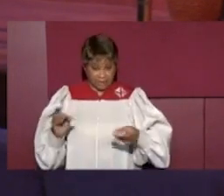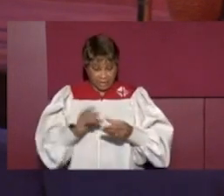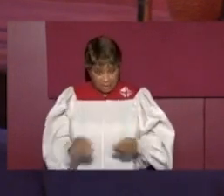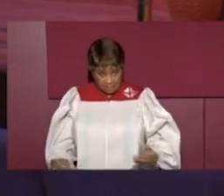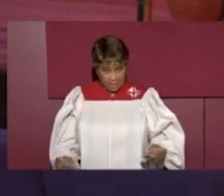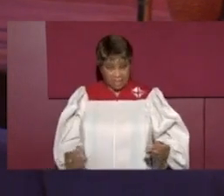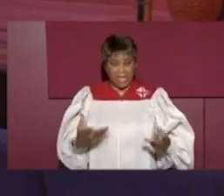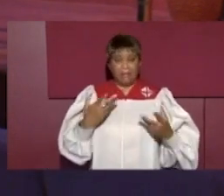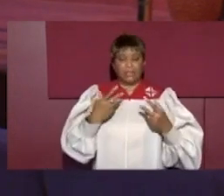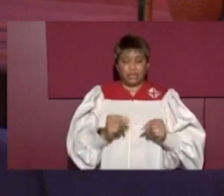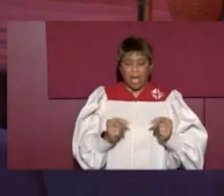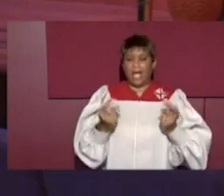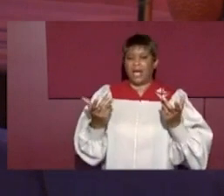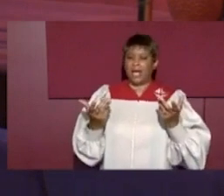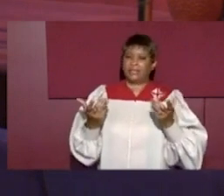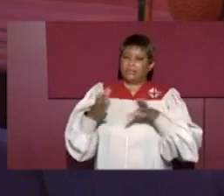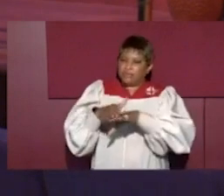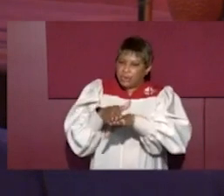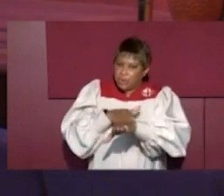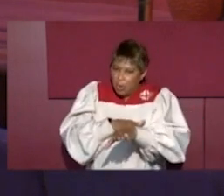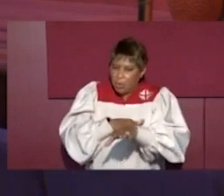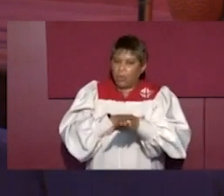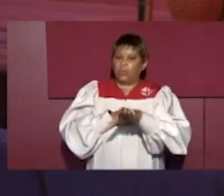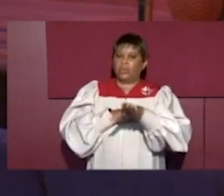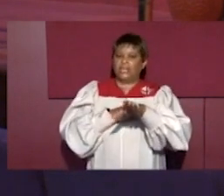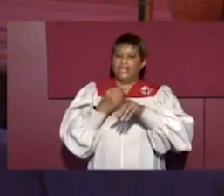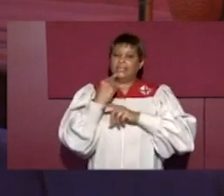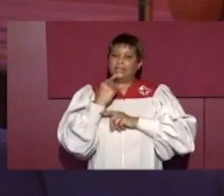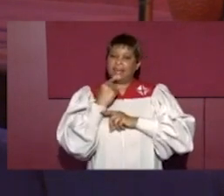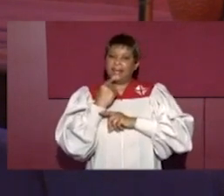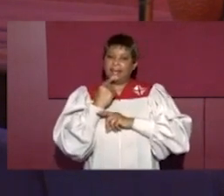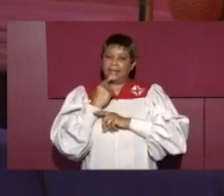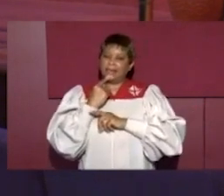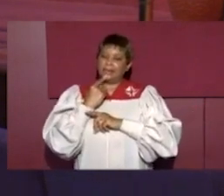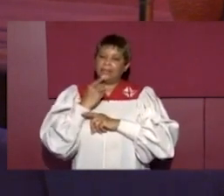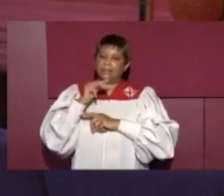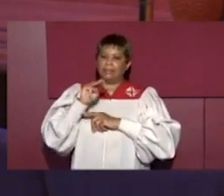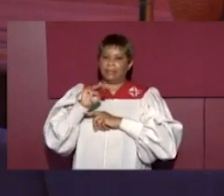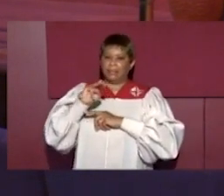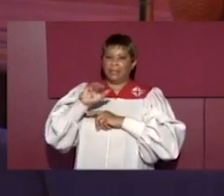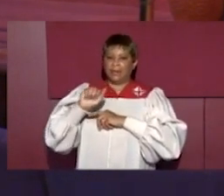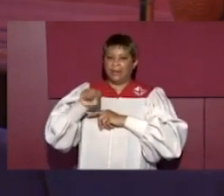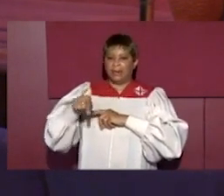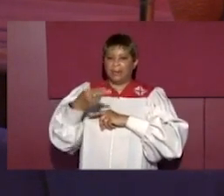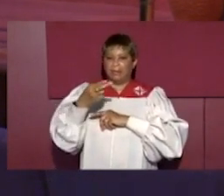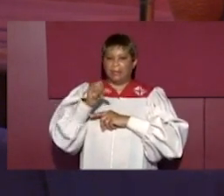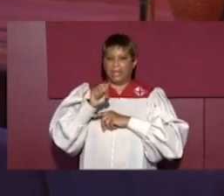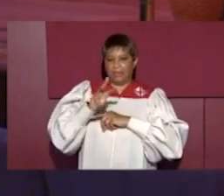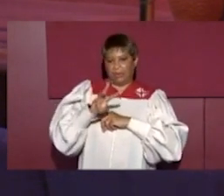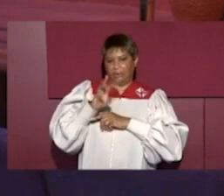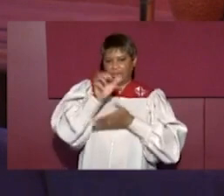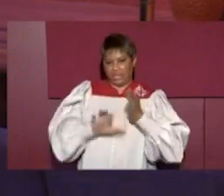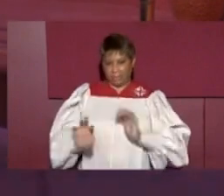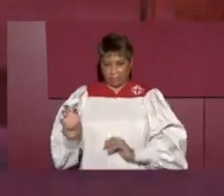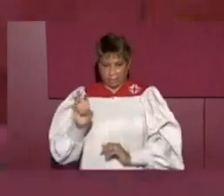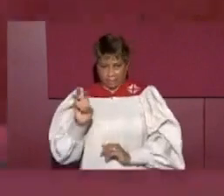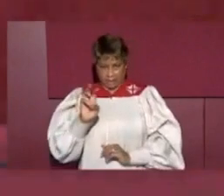I'm going to try to go through them slowly and carefully as you're going to Matthew chapter 6, and I want you to stay with